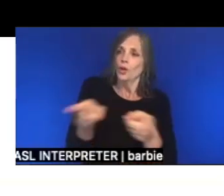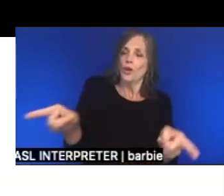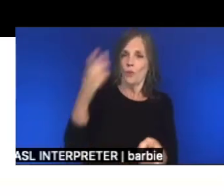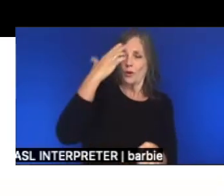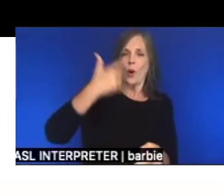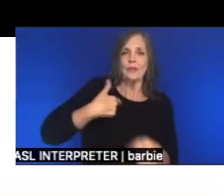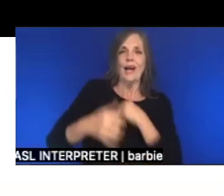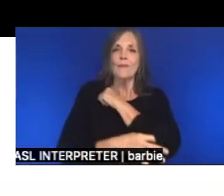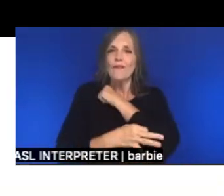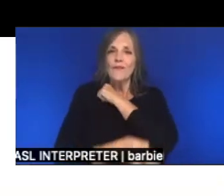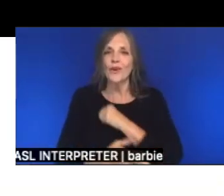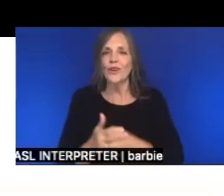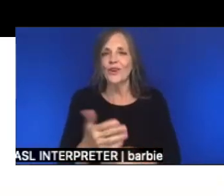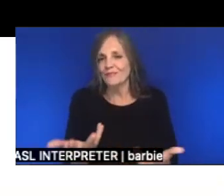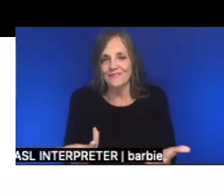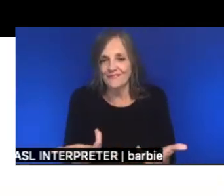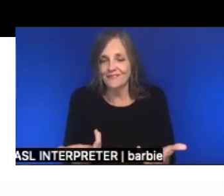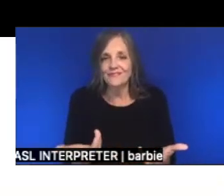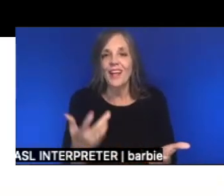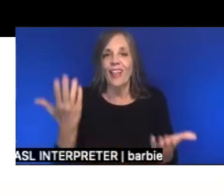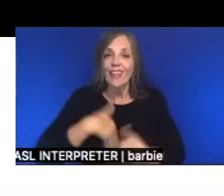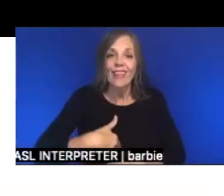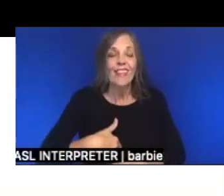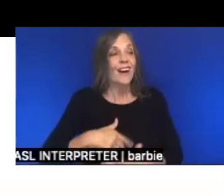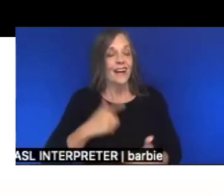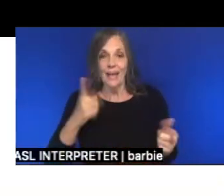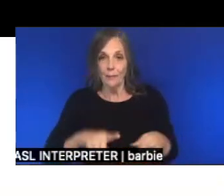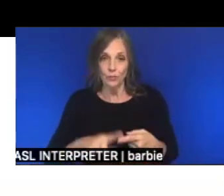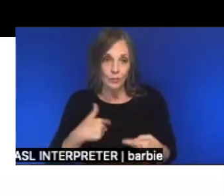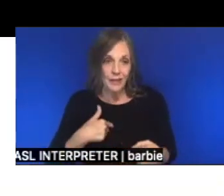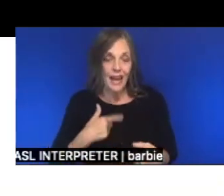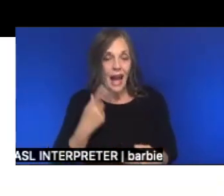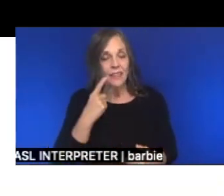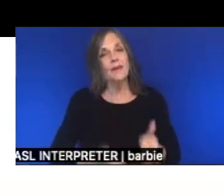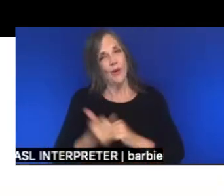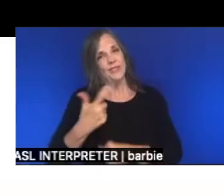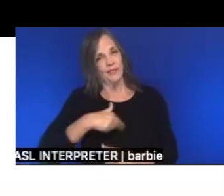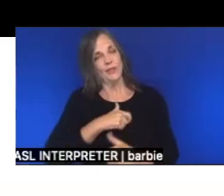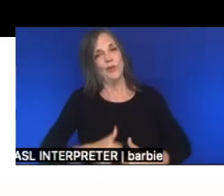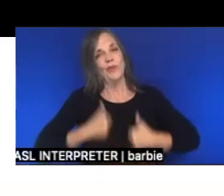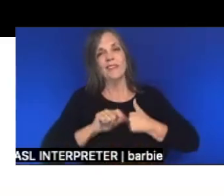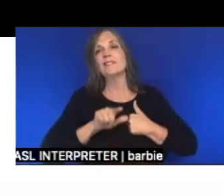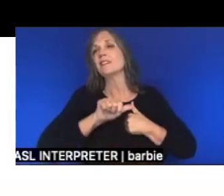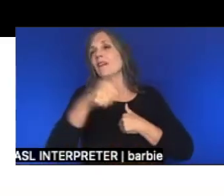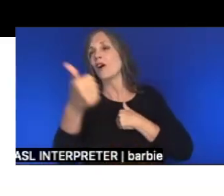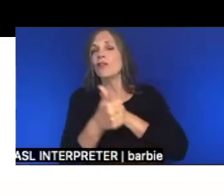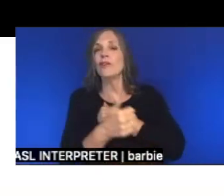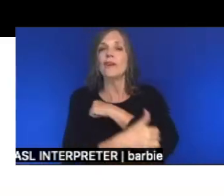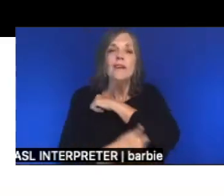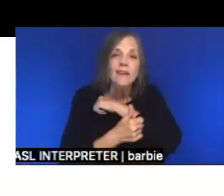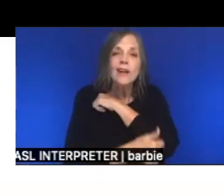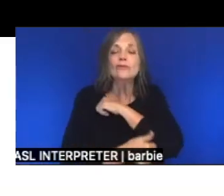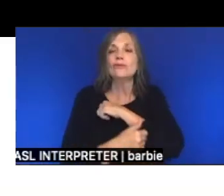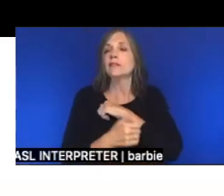So this is a big win, because it's happened to me, and I think most of us who live in foreign countries, like it's really